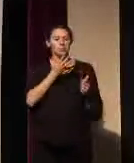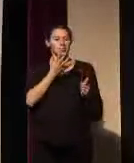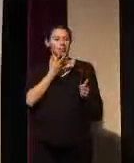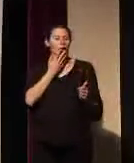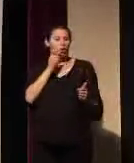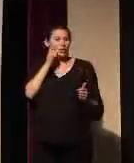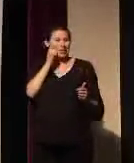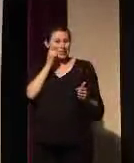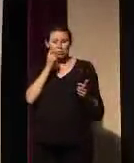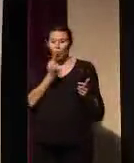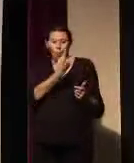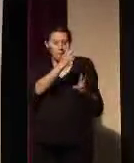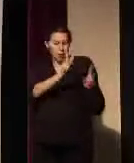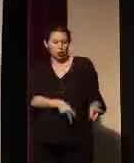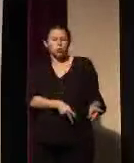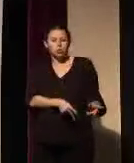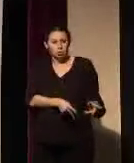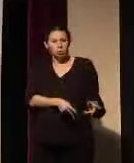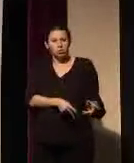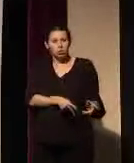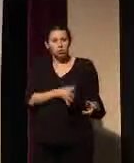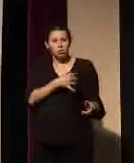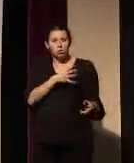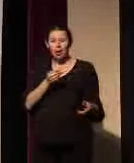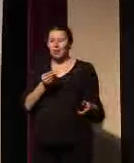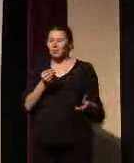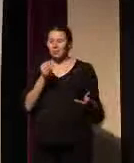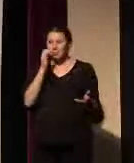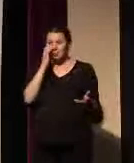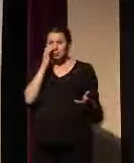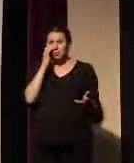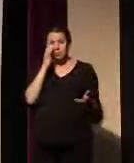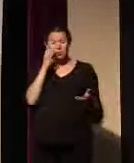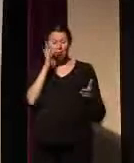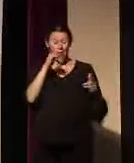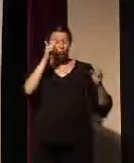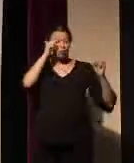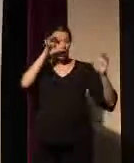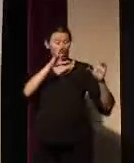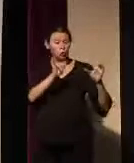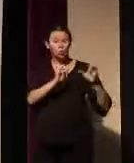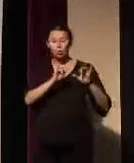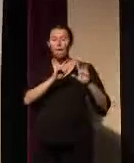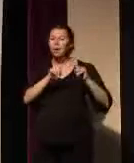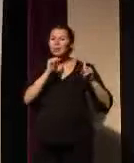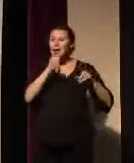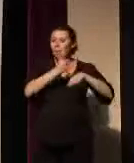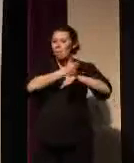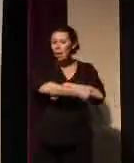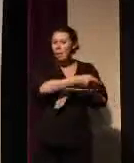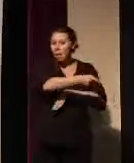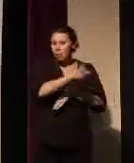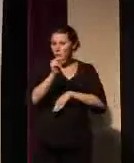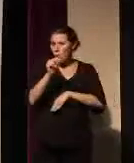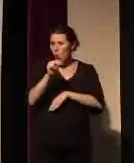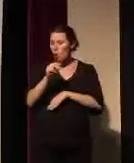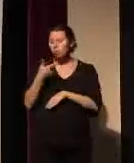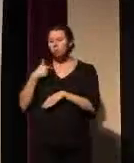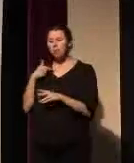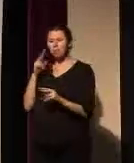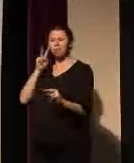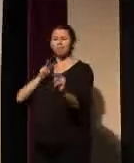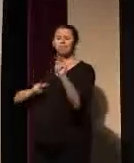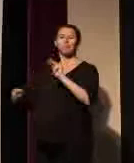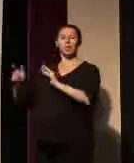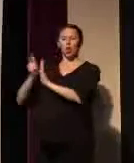stuff. But I do blame the professionals in the courtroom. And so after that case was over, I decided I needed to know more. I was